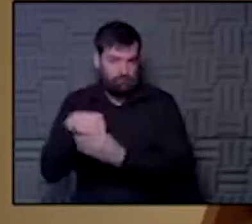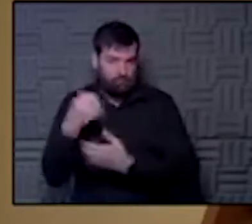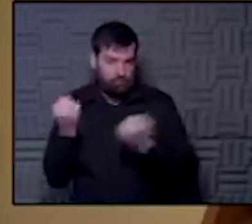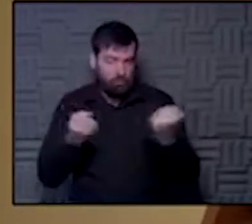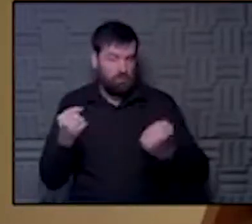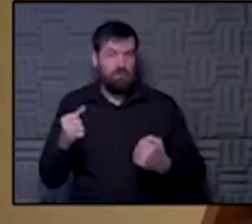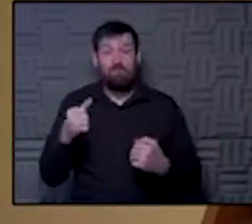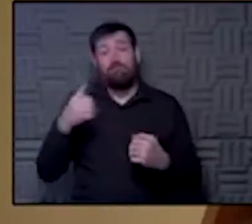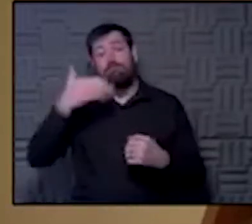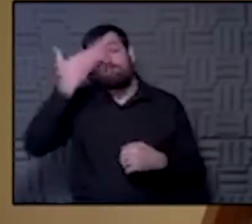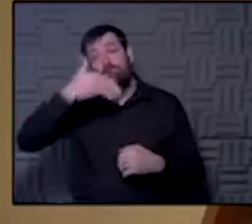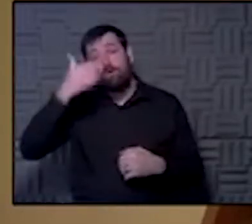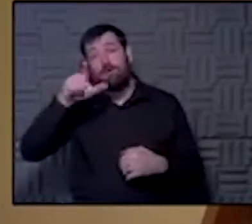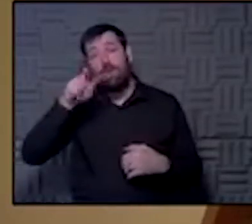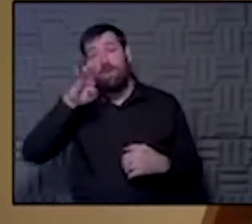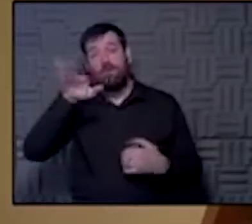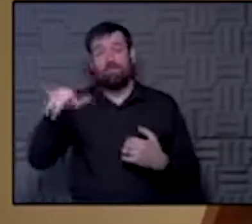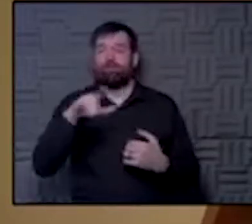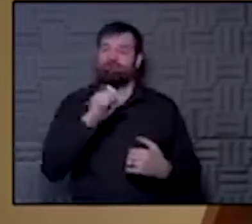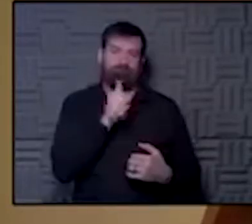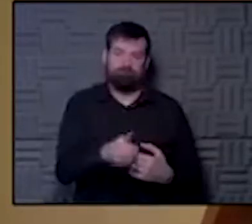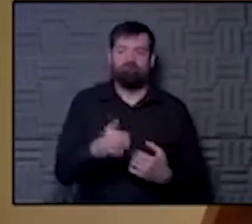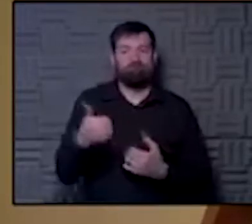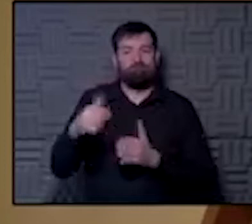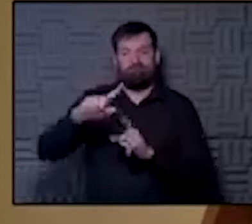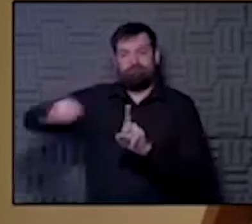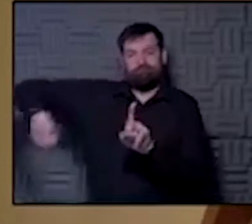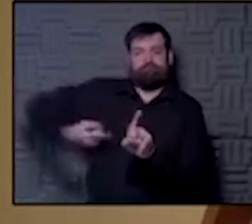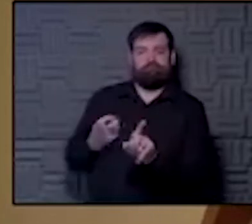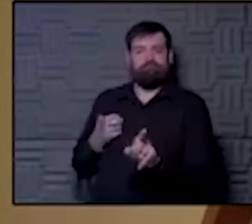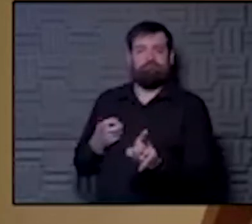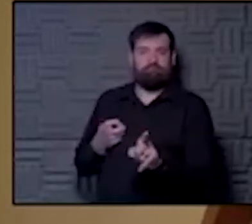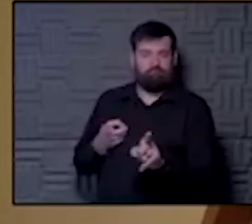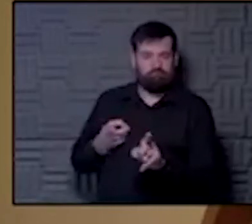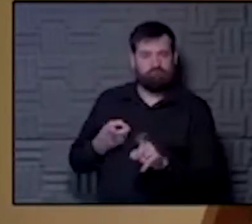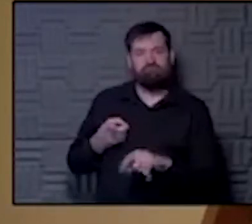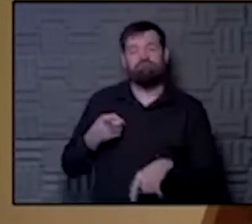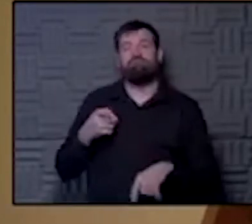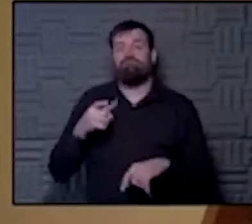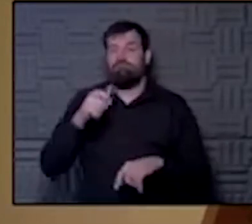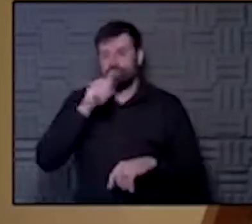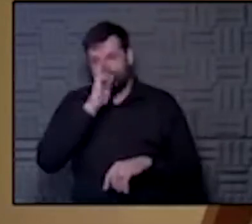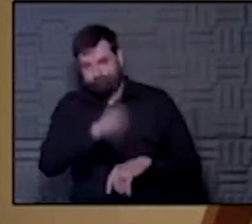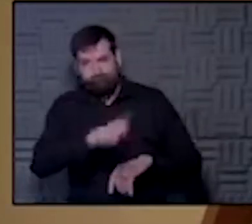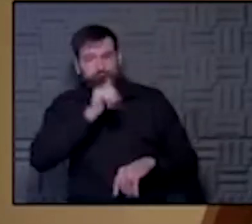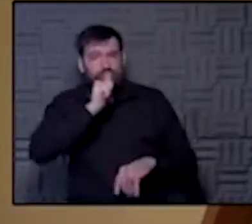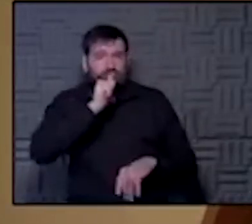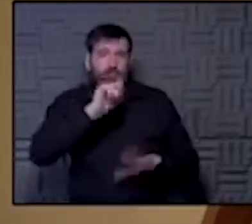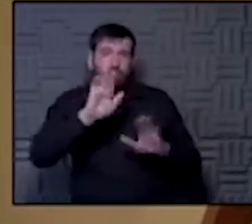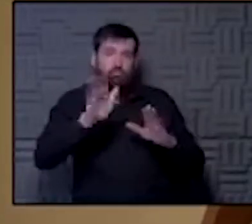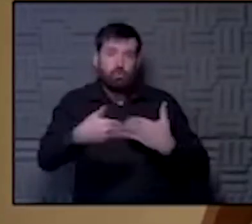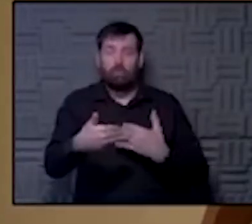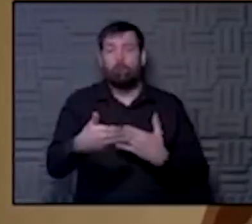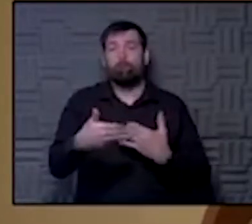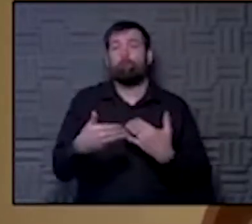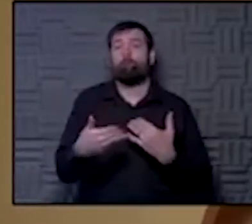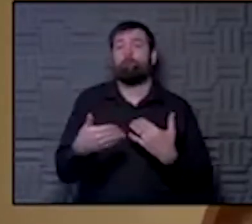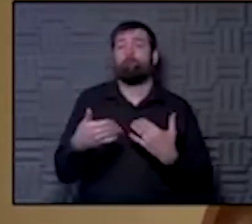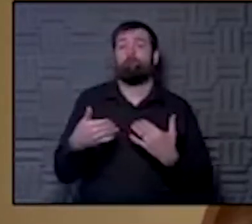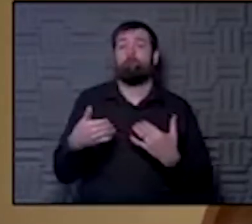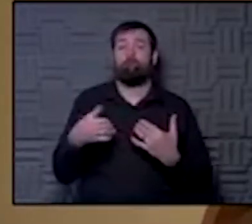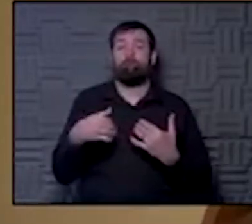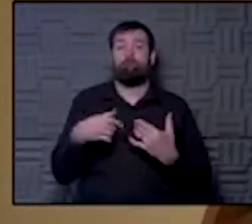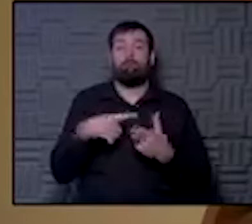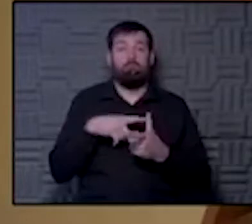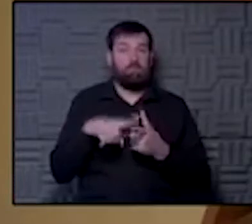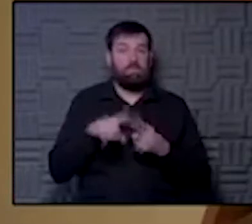through the front lobby. We have a back entrance that we bring them through. They go directly to that private room to be treated, and then are taken